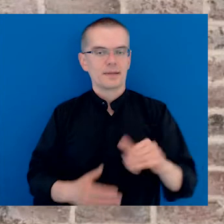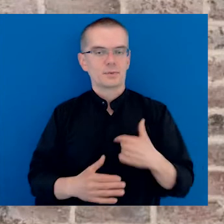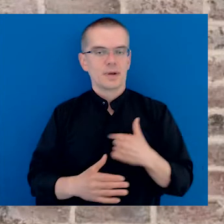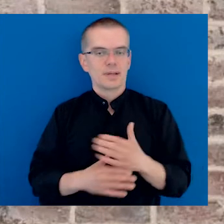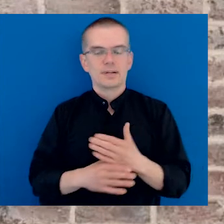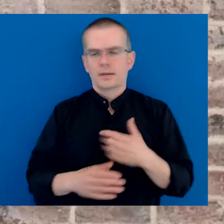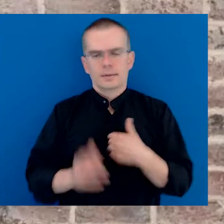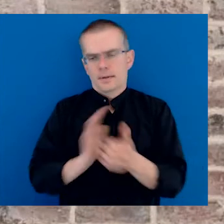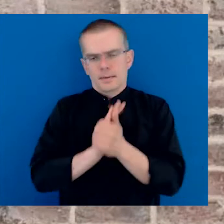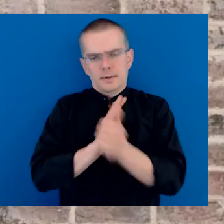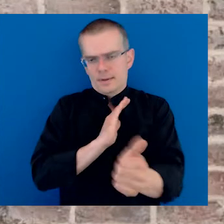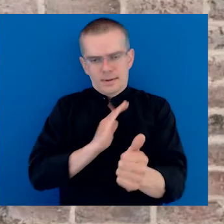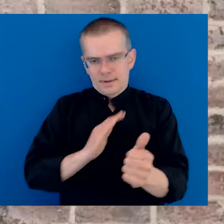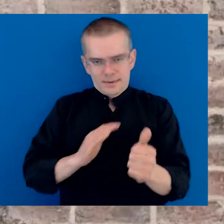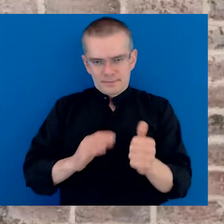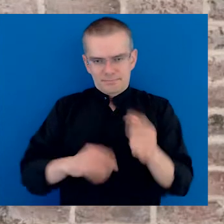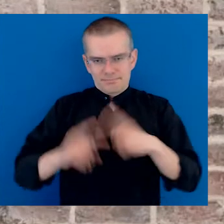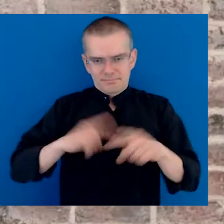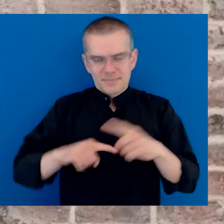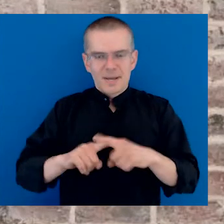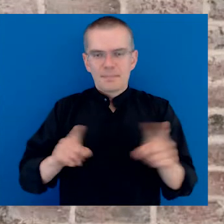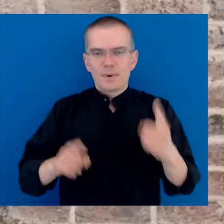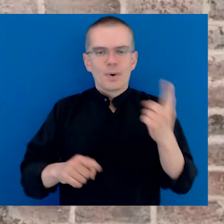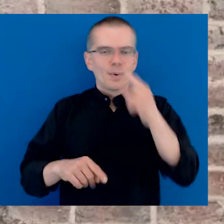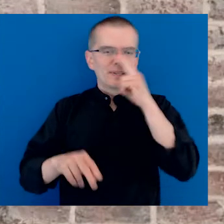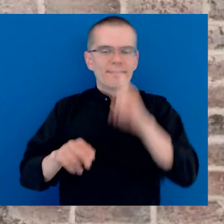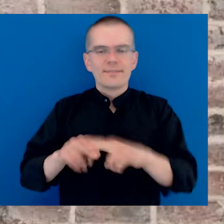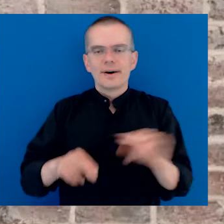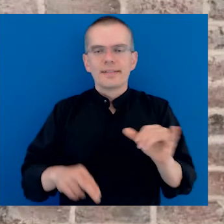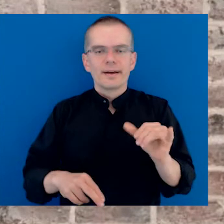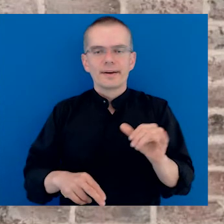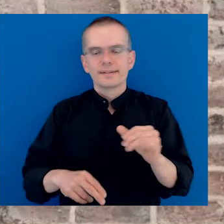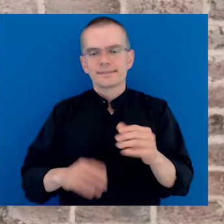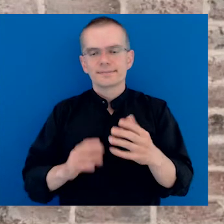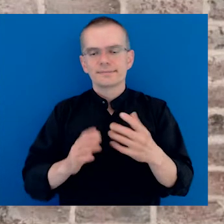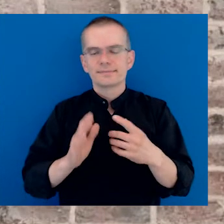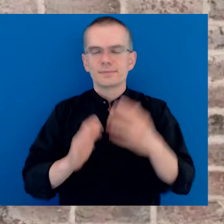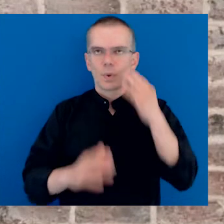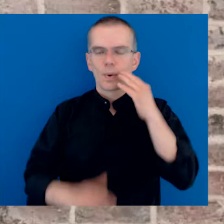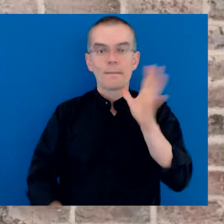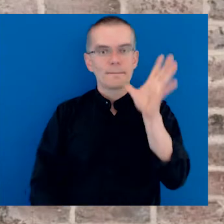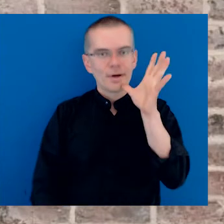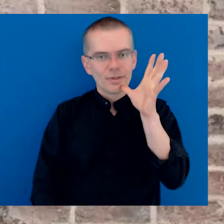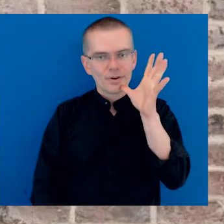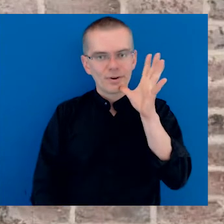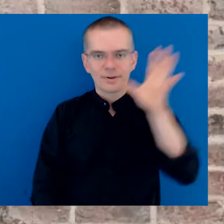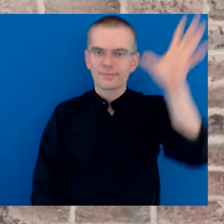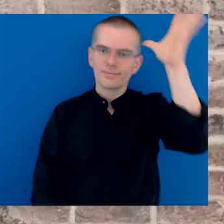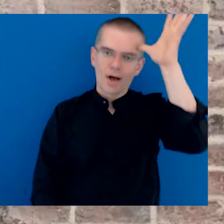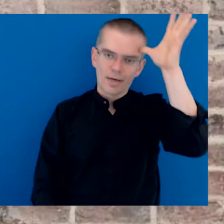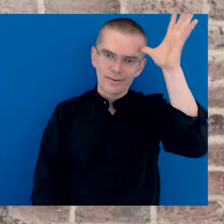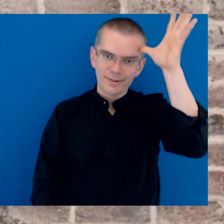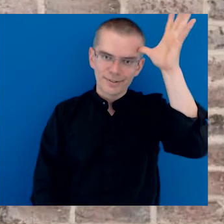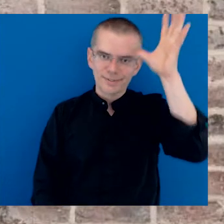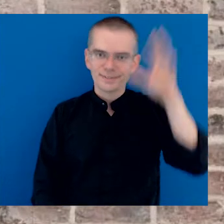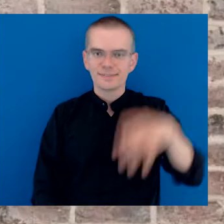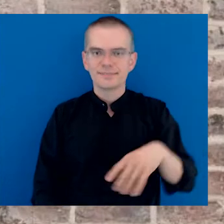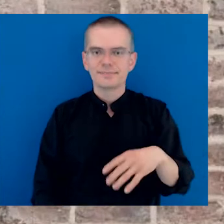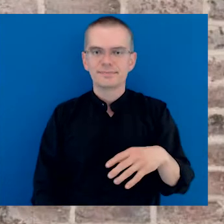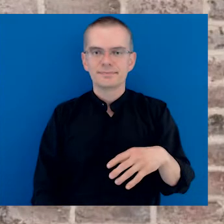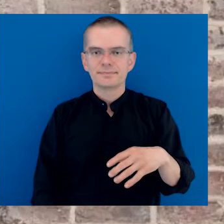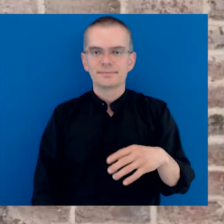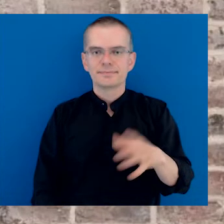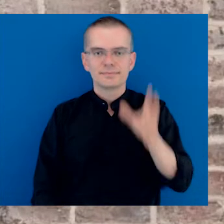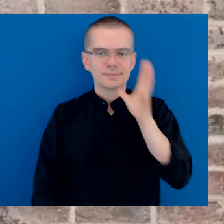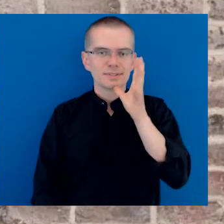share. I'm not fluent with sign language, but we always have fun doing things like, this is mother, this is father, and this